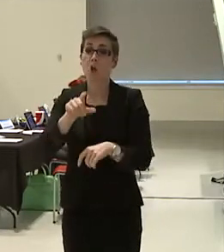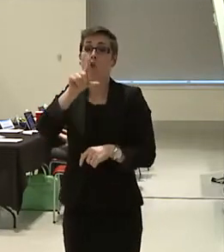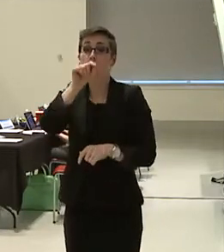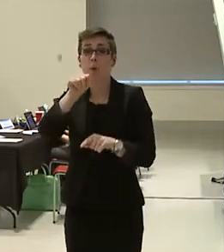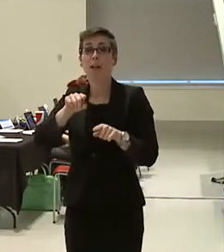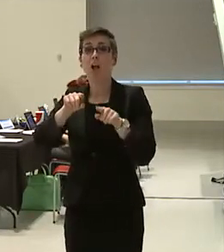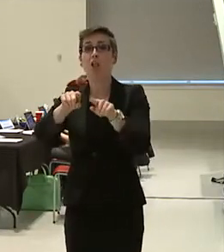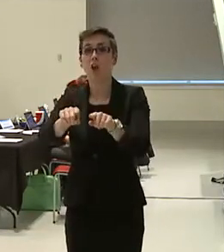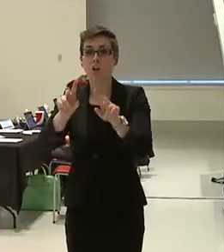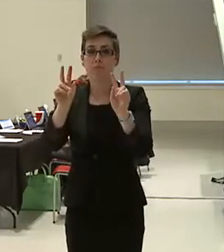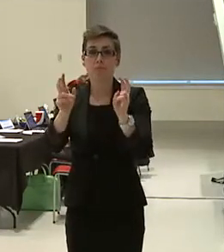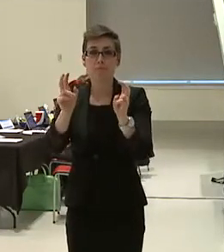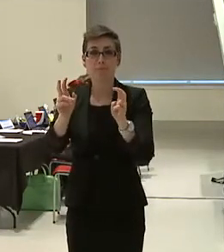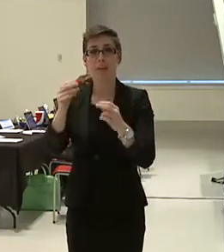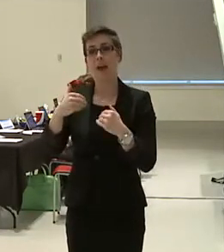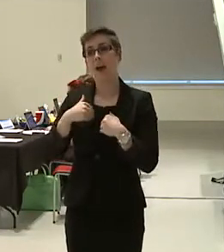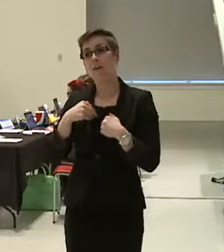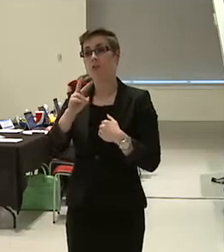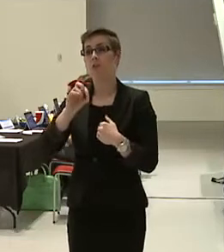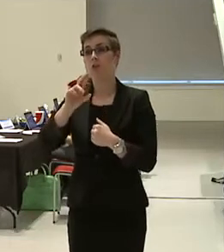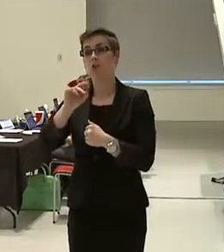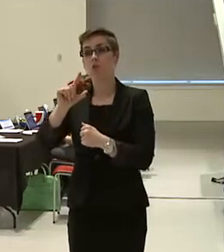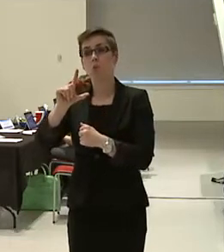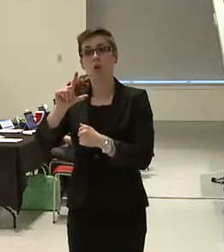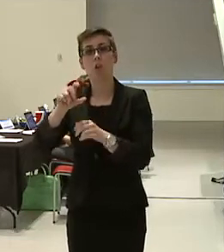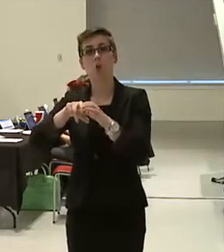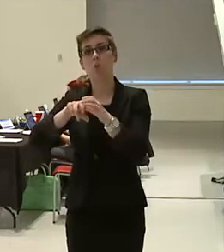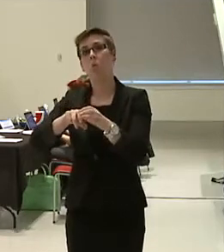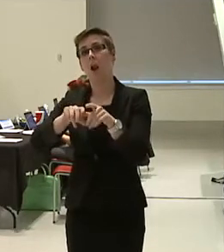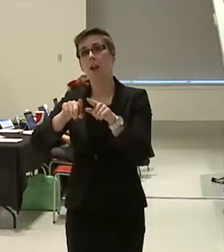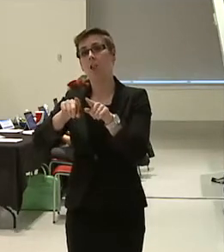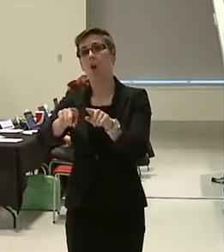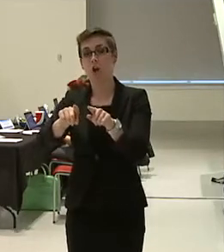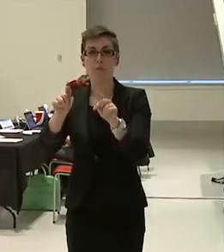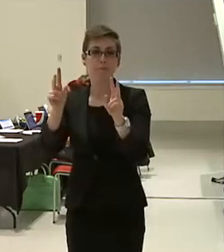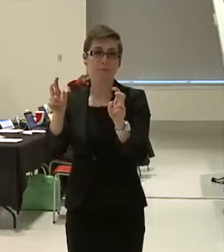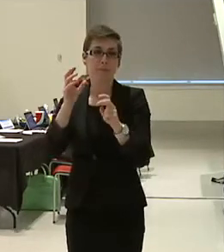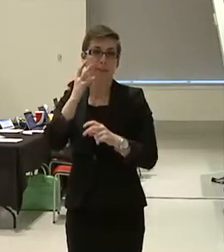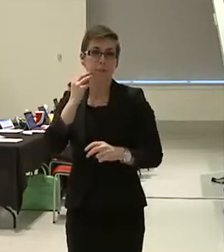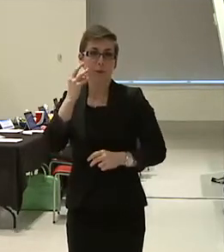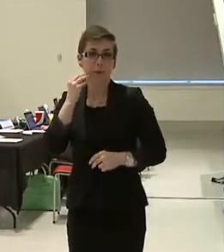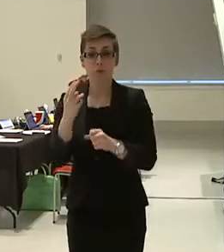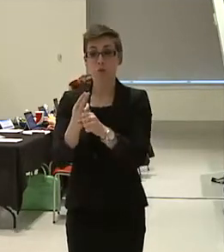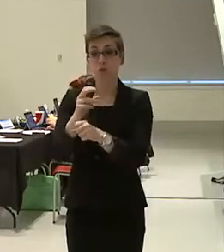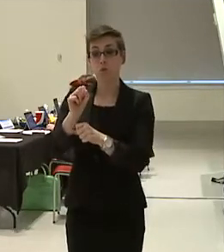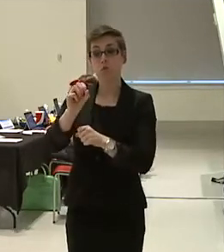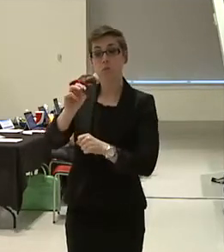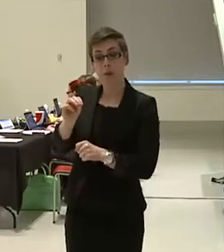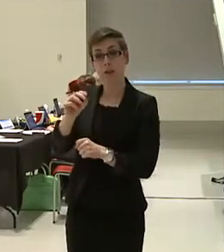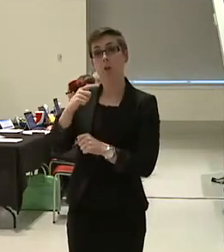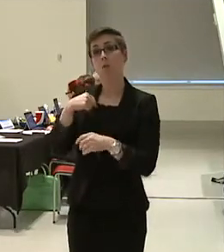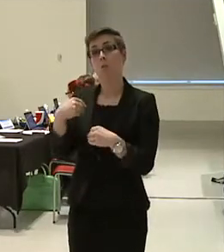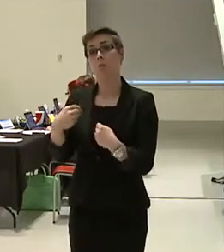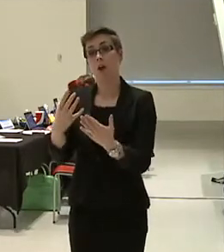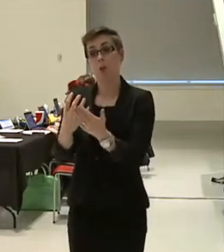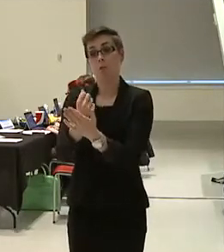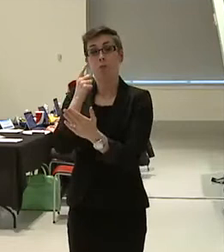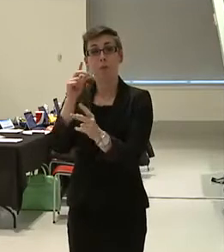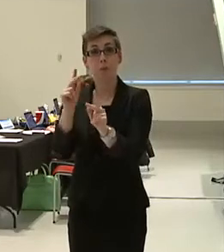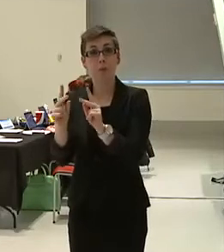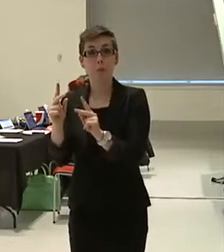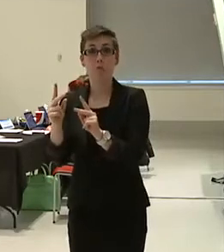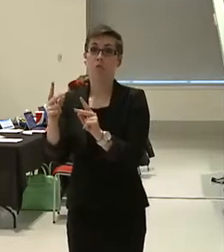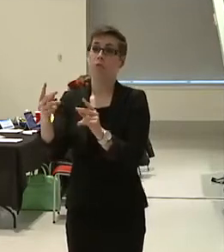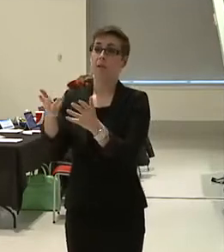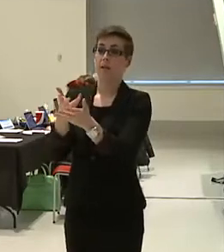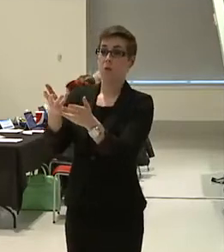followers with a virtual ride-along experience. Using social media, we were able to create opportunities for people to interact with us in ways that